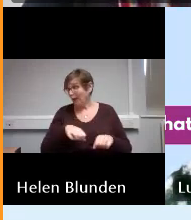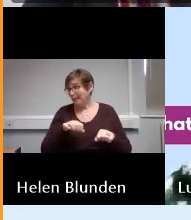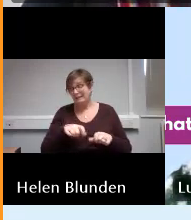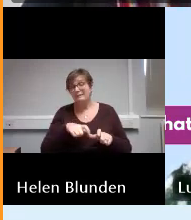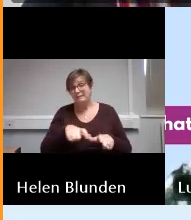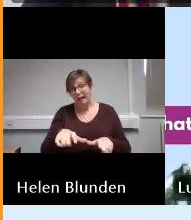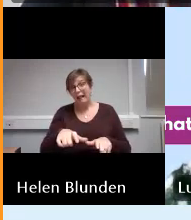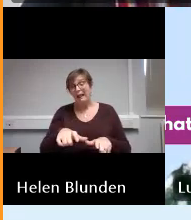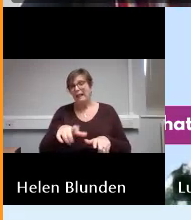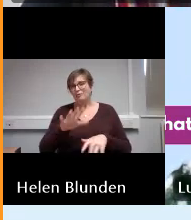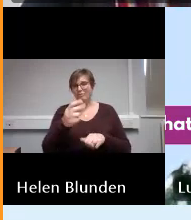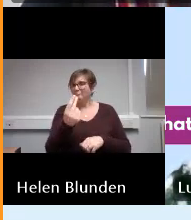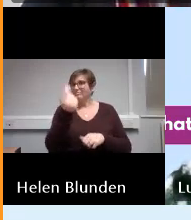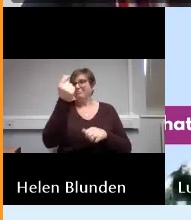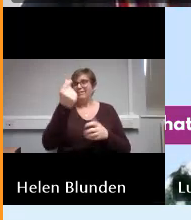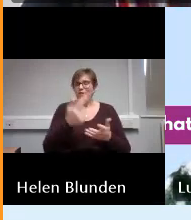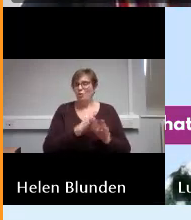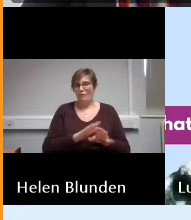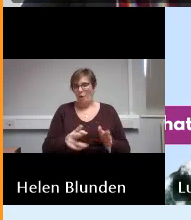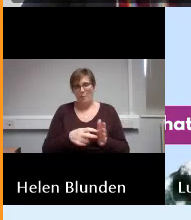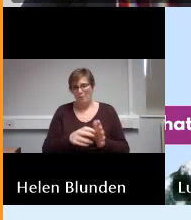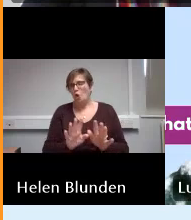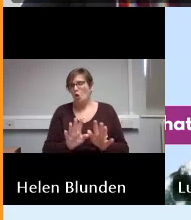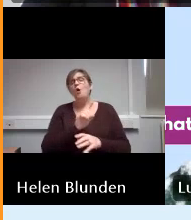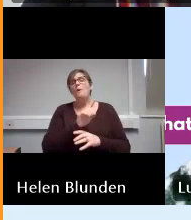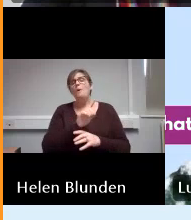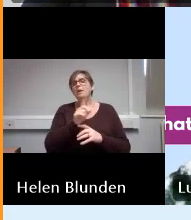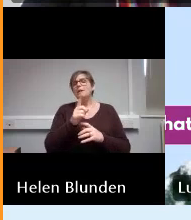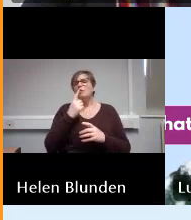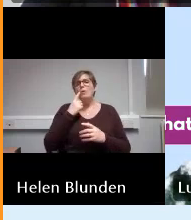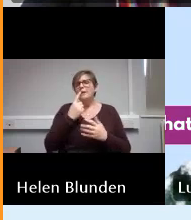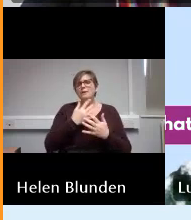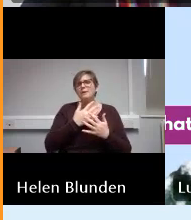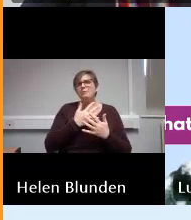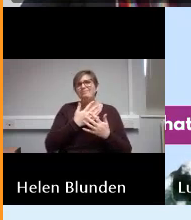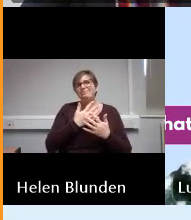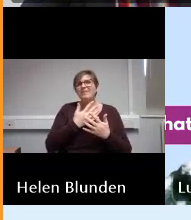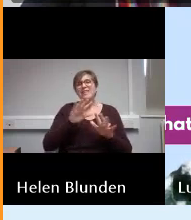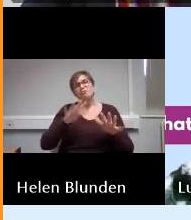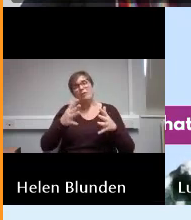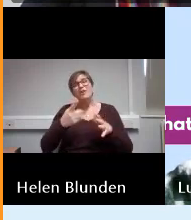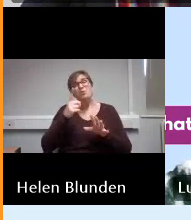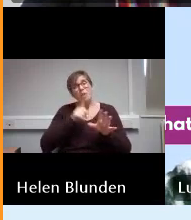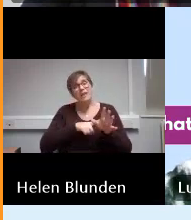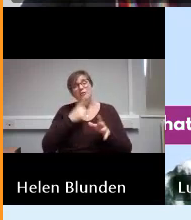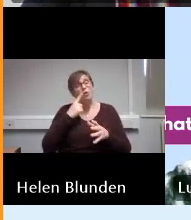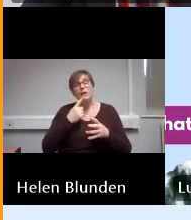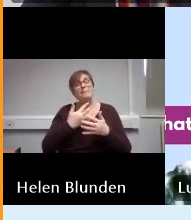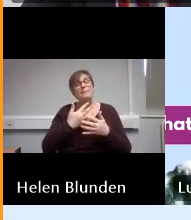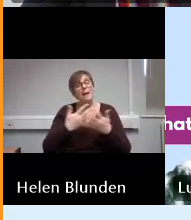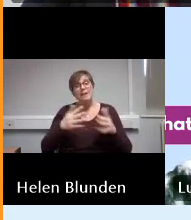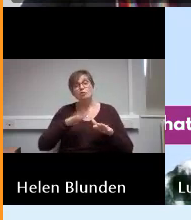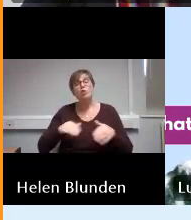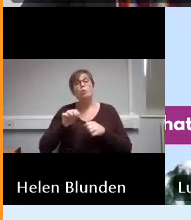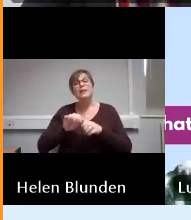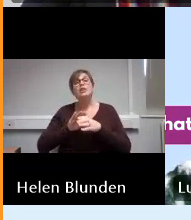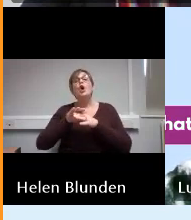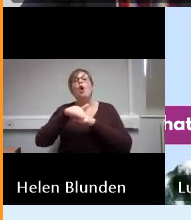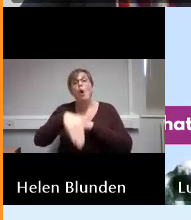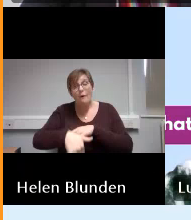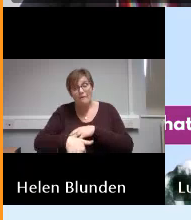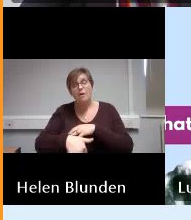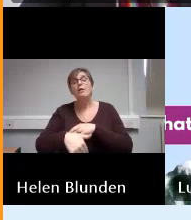to be. I don't think we've not got many children waiting more than a year anymore. We certainly haven't got any waiters more than